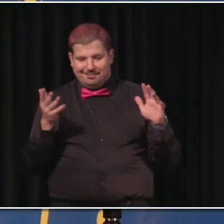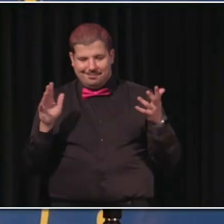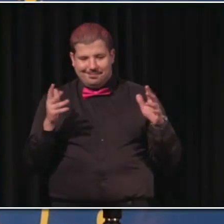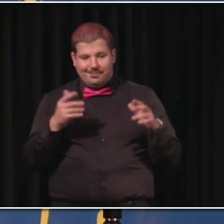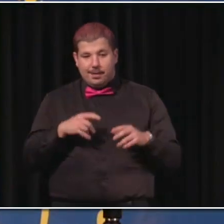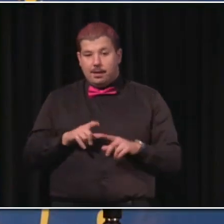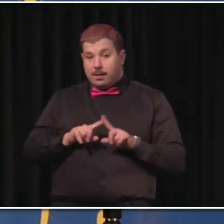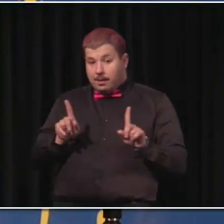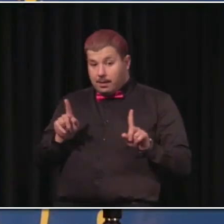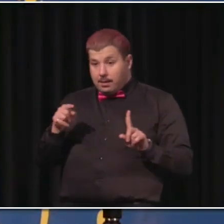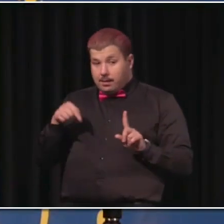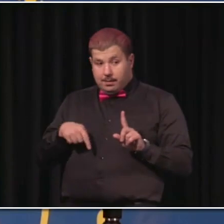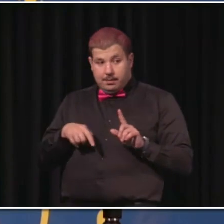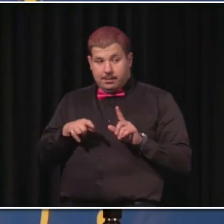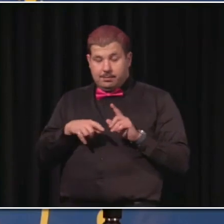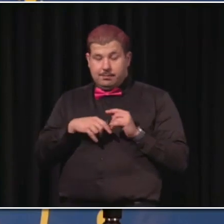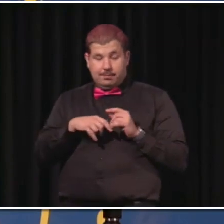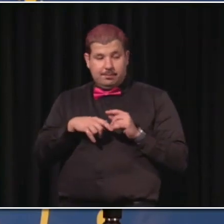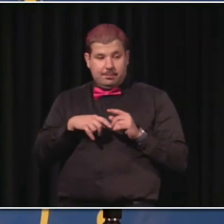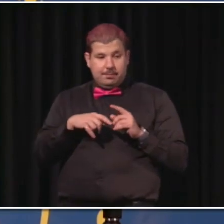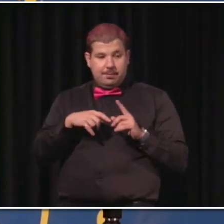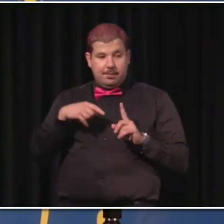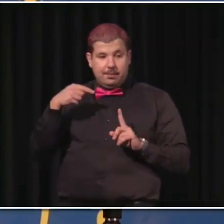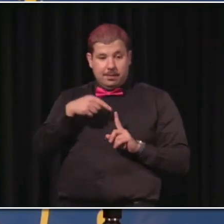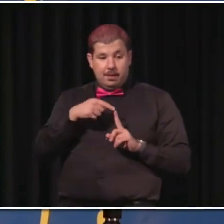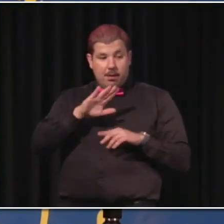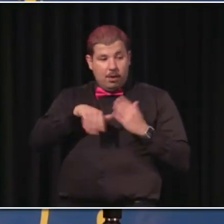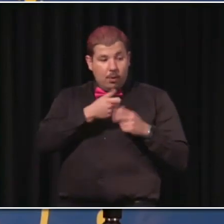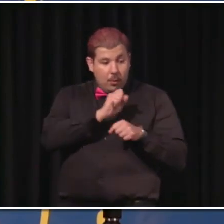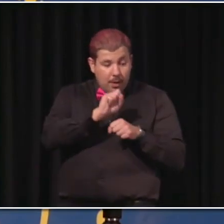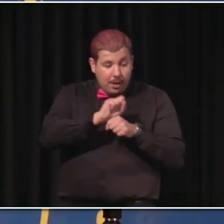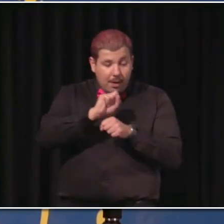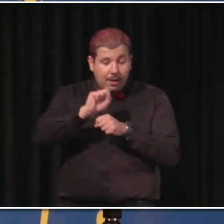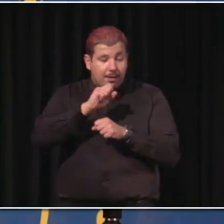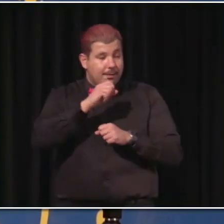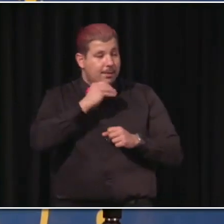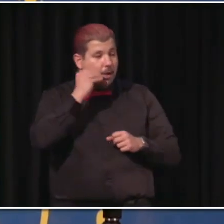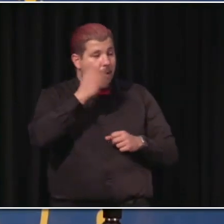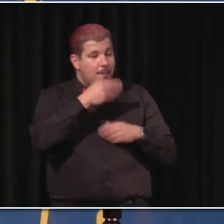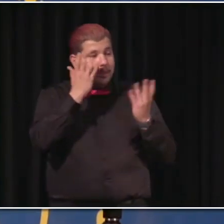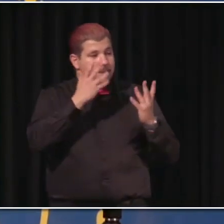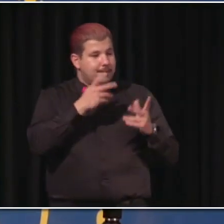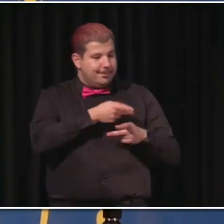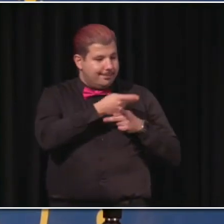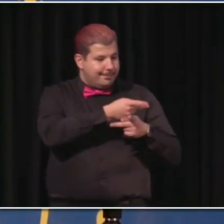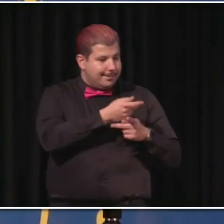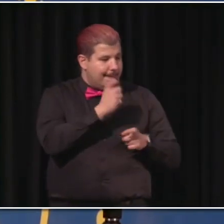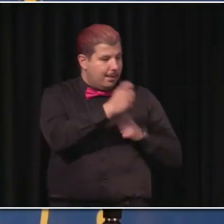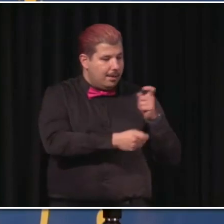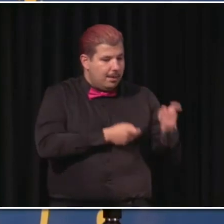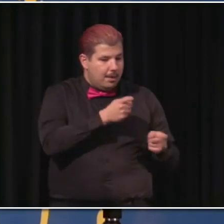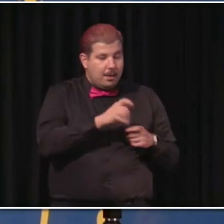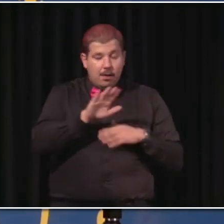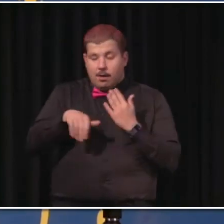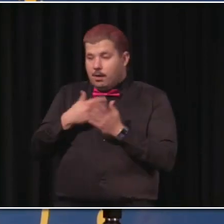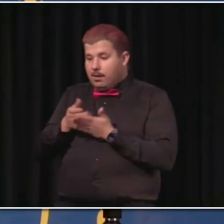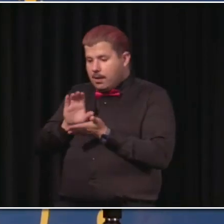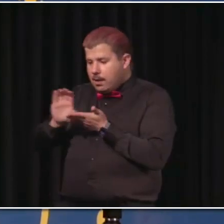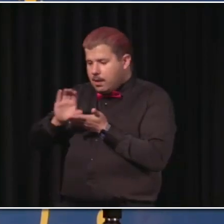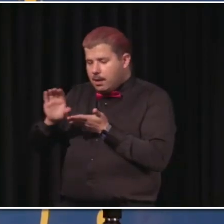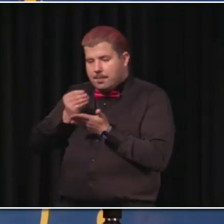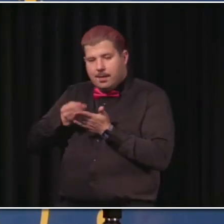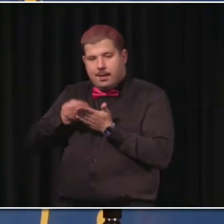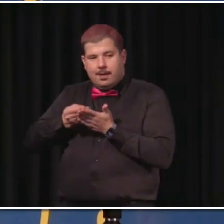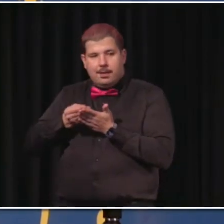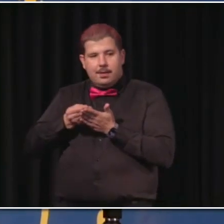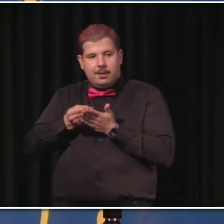But here's the bottom line. All the work we do to help the homeless get the care they need, all the investments we make